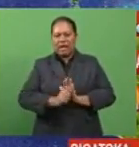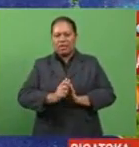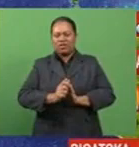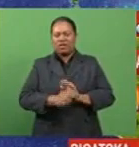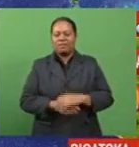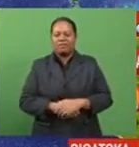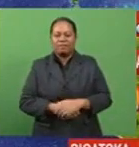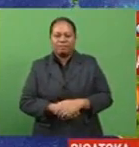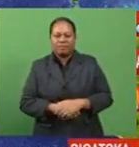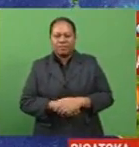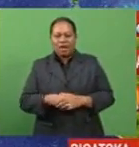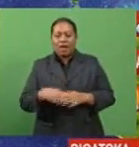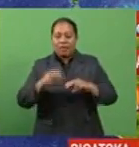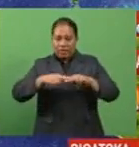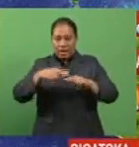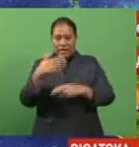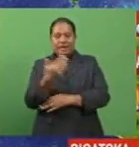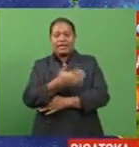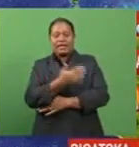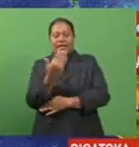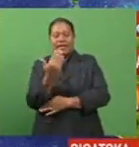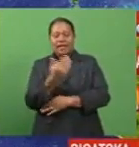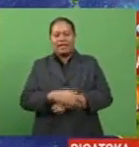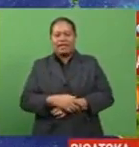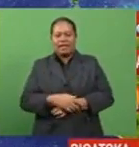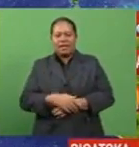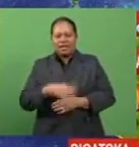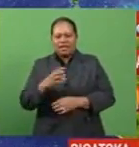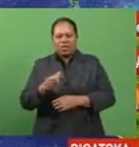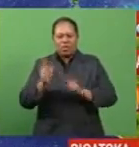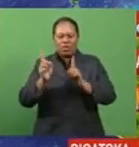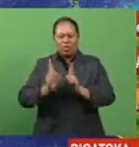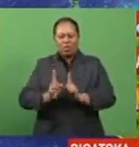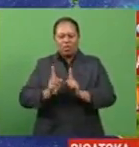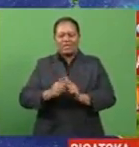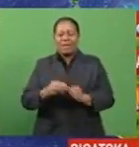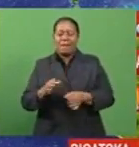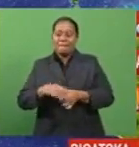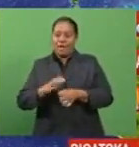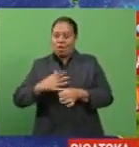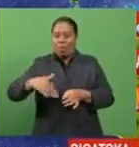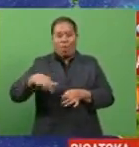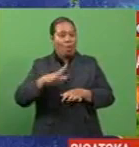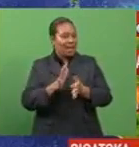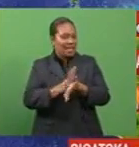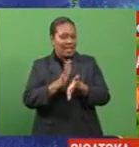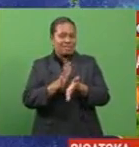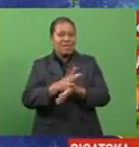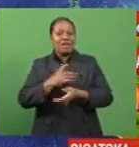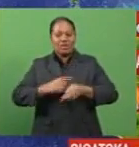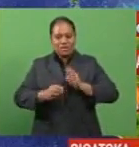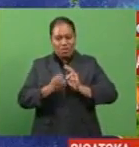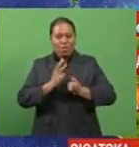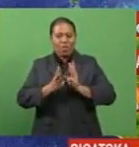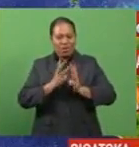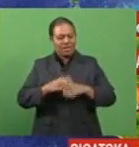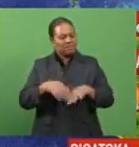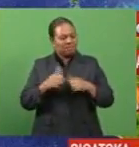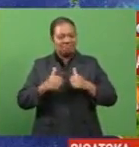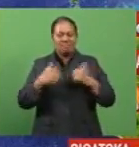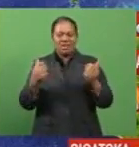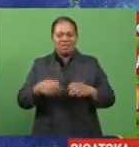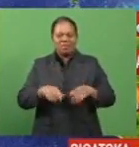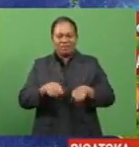looking further on to Friday, yay! It's so close and makes everyone happy, and the weather will definitely